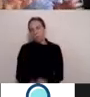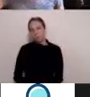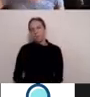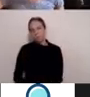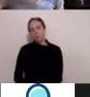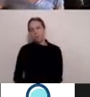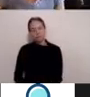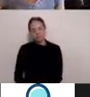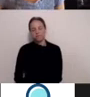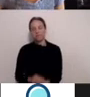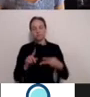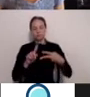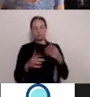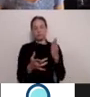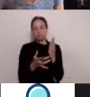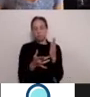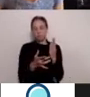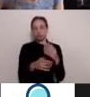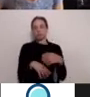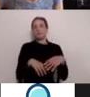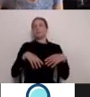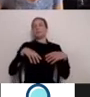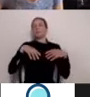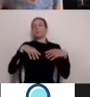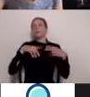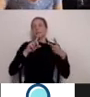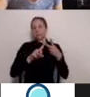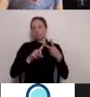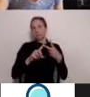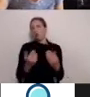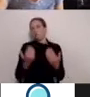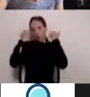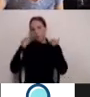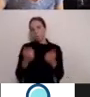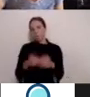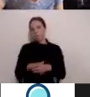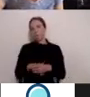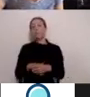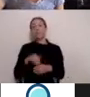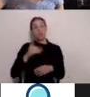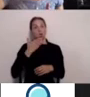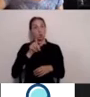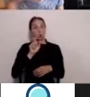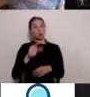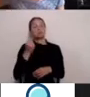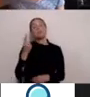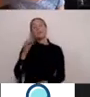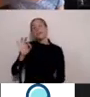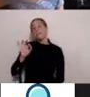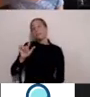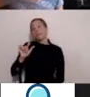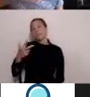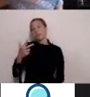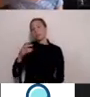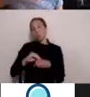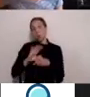those things happening. And I think that's a really good follow-up question. And actually our FL3 COVID-related office hours stopped and we resumed our